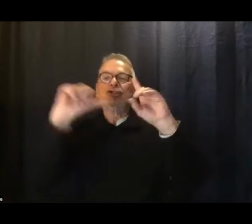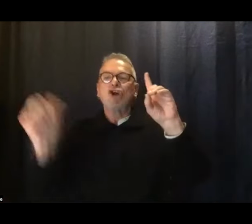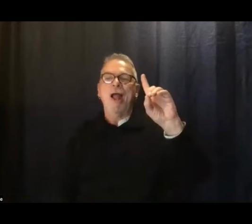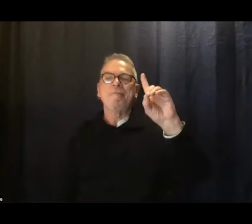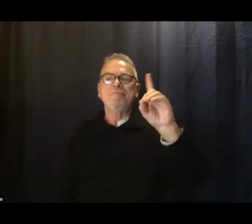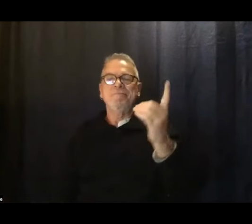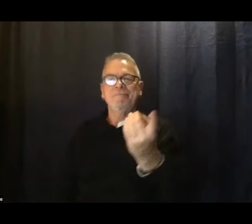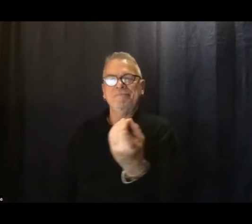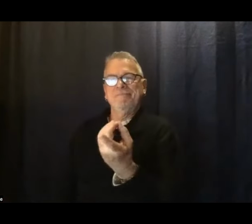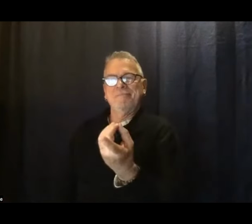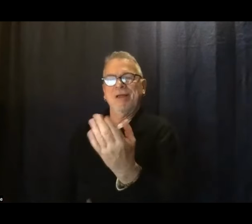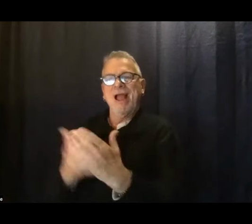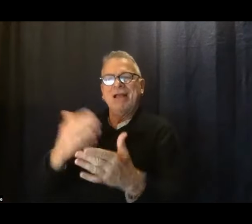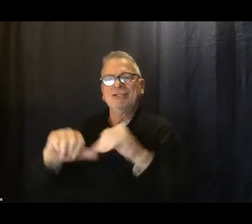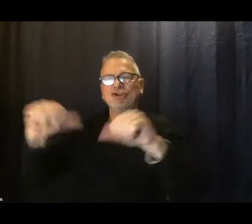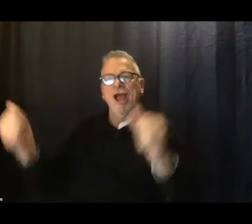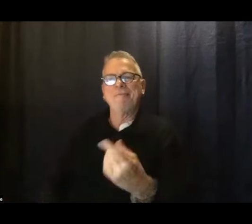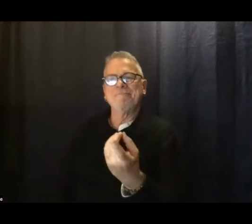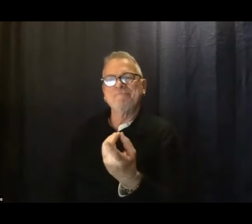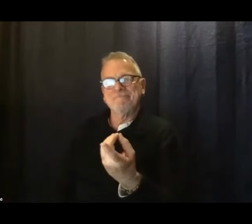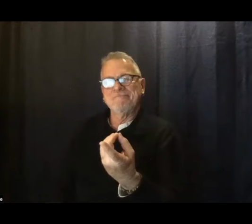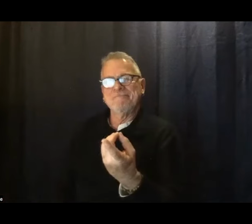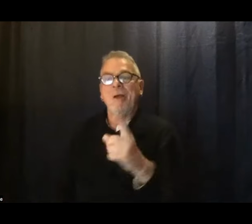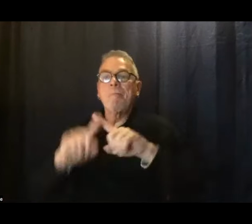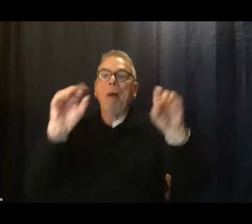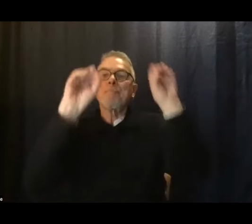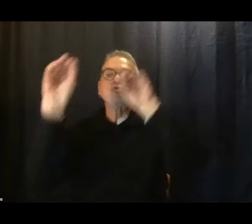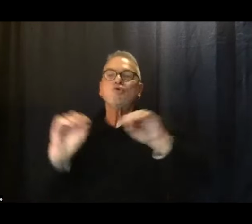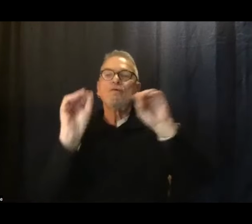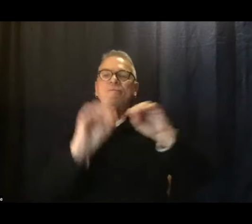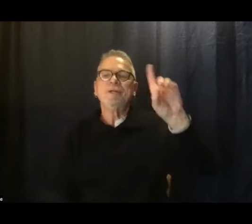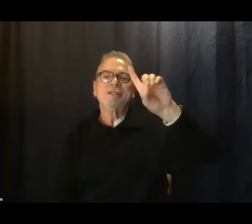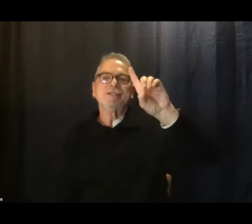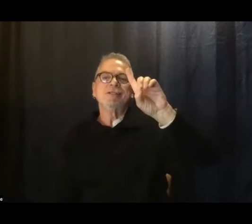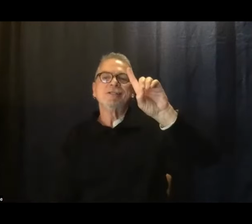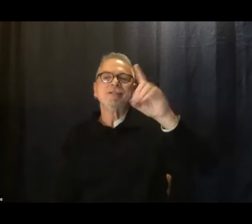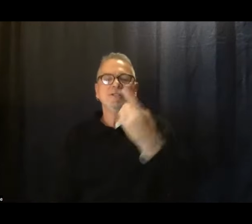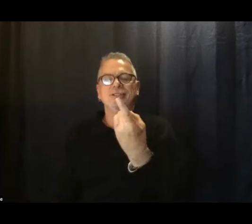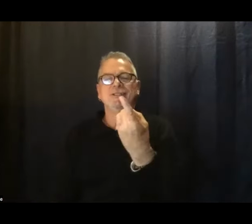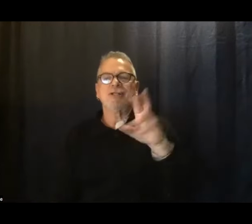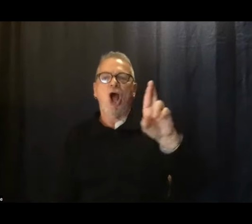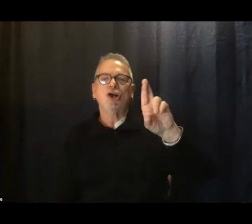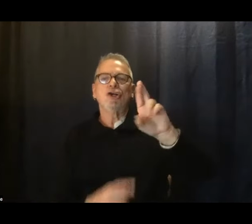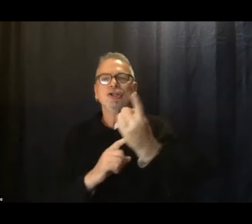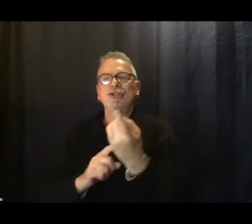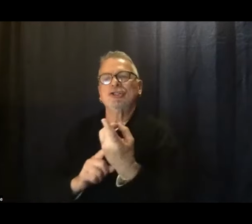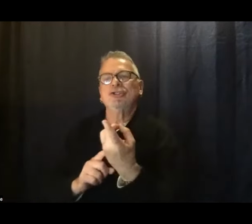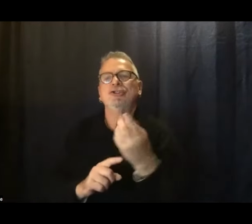important. The hand shape is important. The palm orientation, where it's at. The